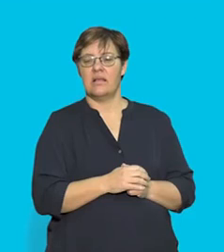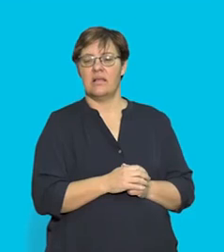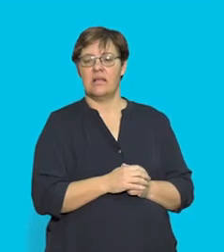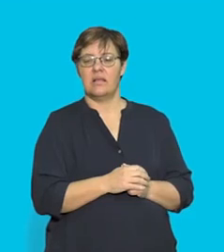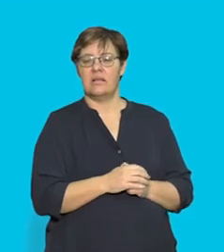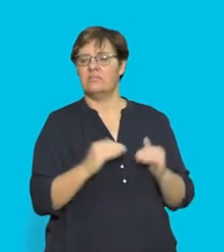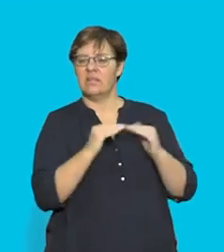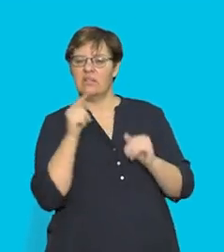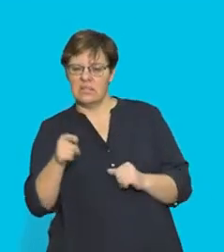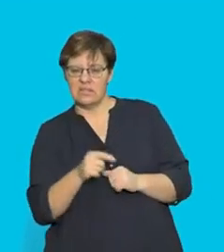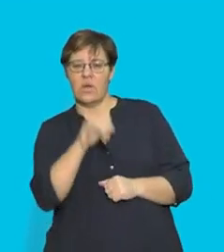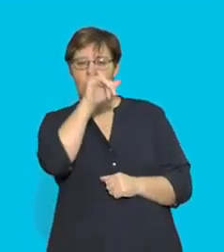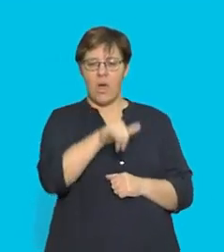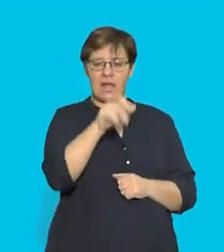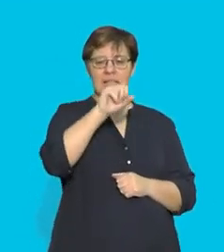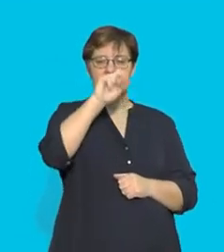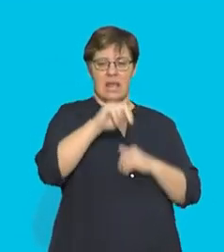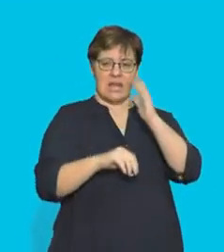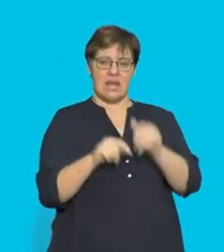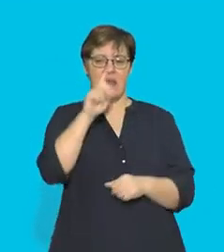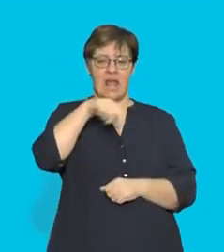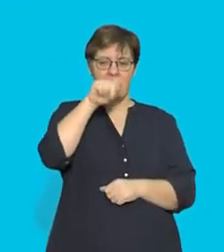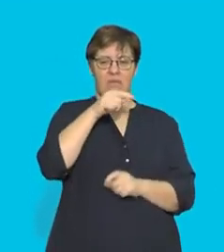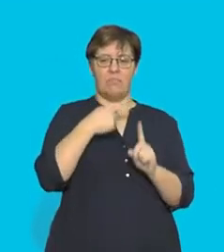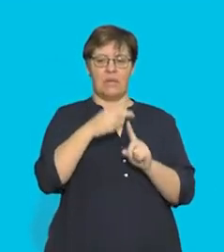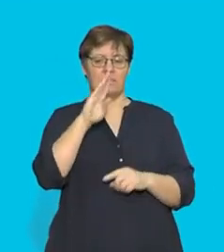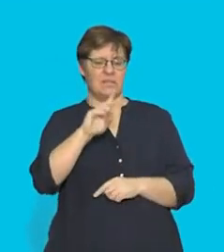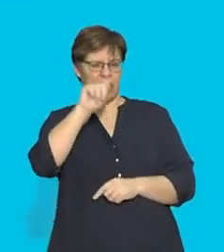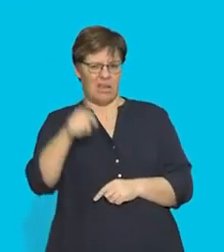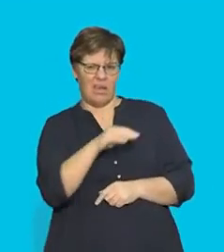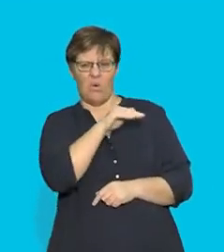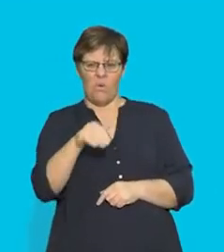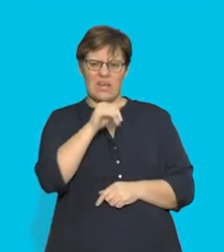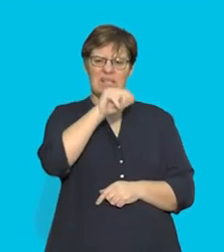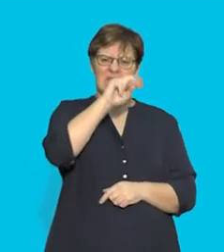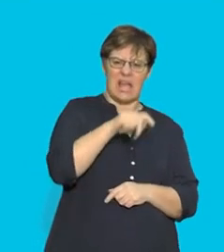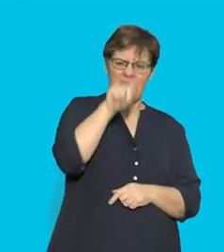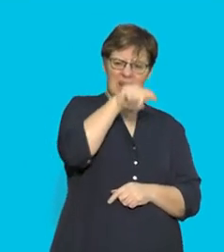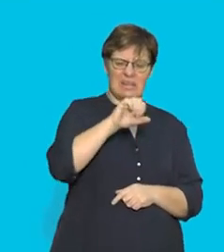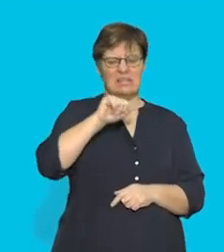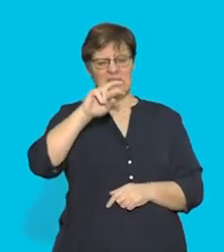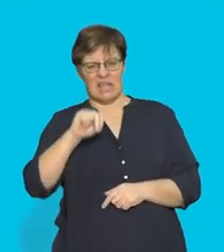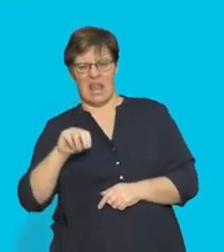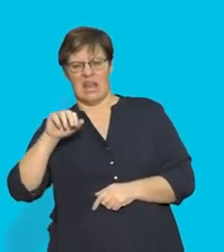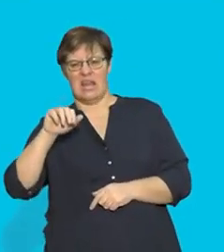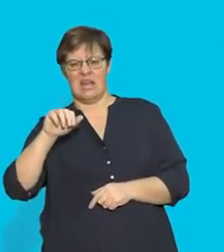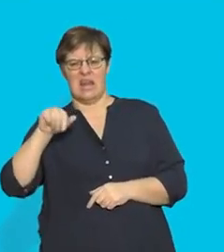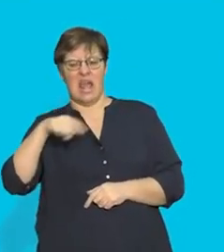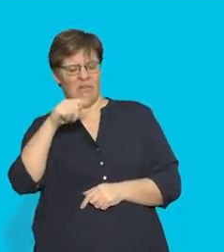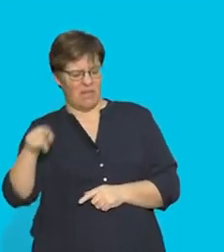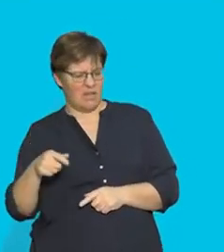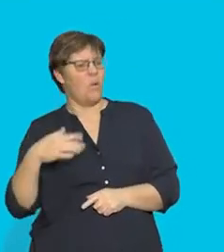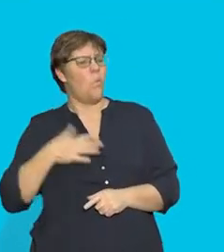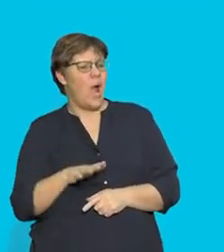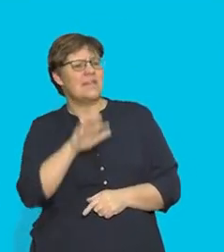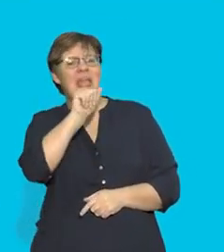plus beta over sine theta sine alpha. Now that sounds complicated. Let's just look at what they're asking us to do. They want us just to find